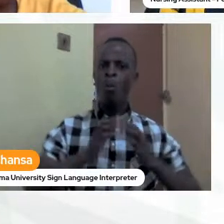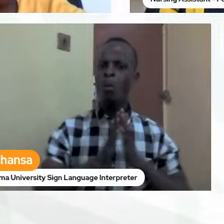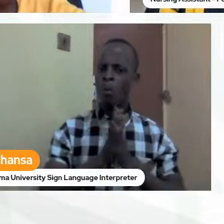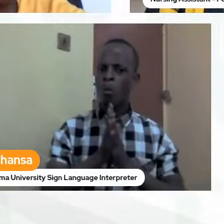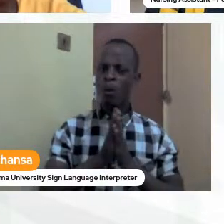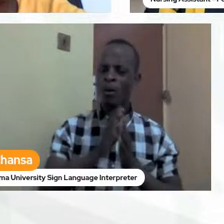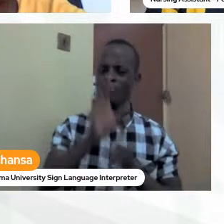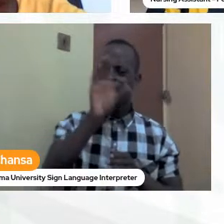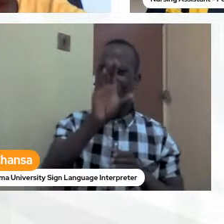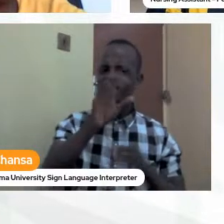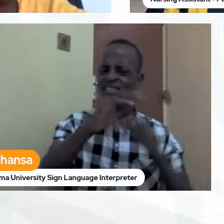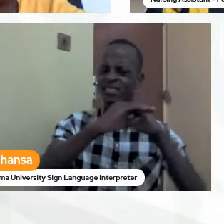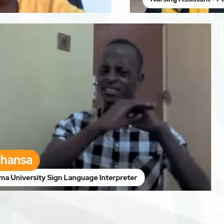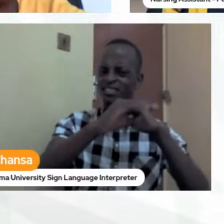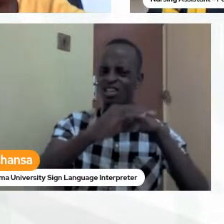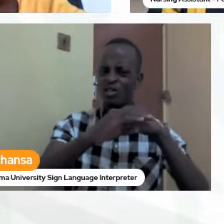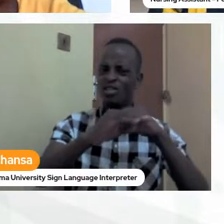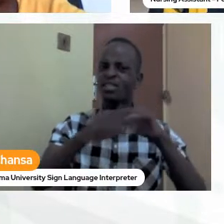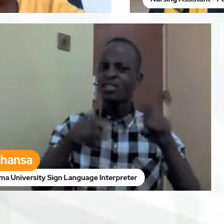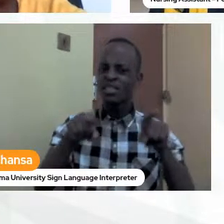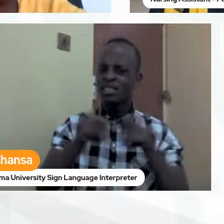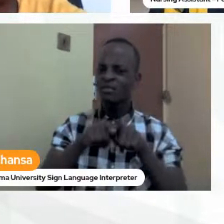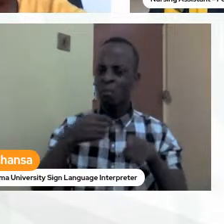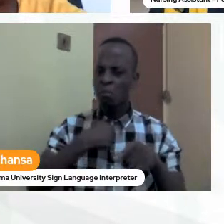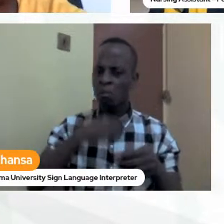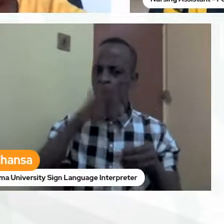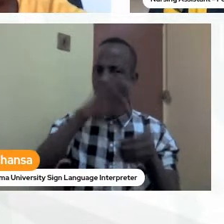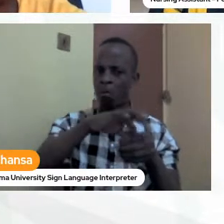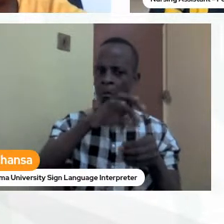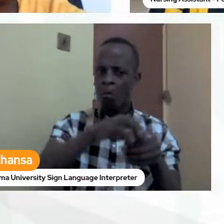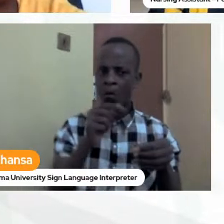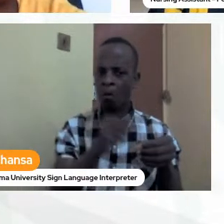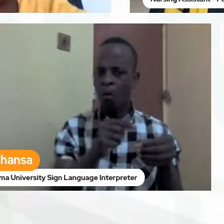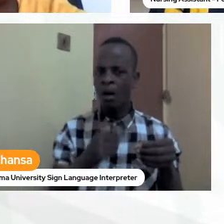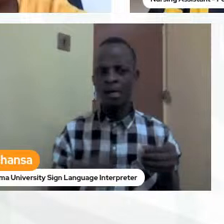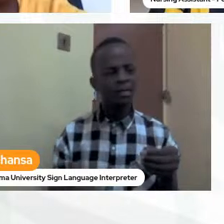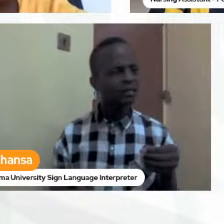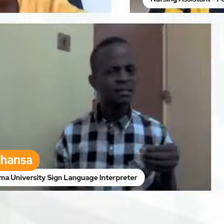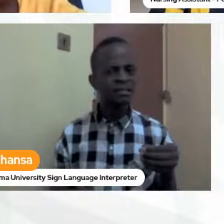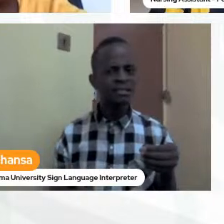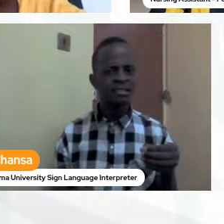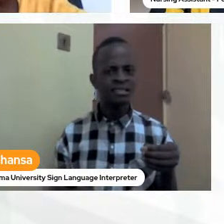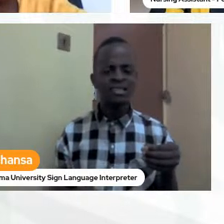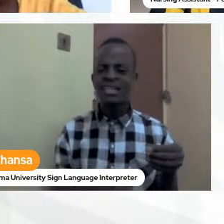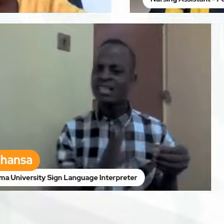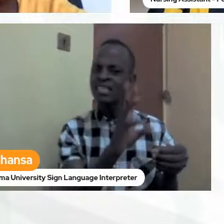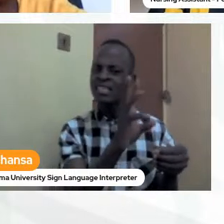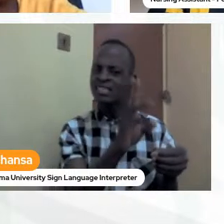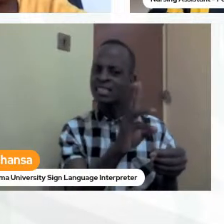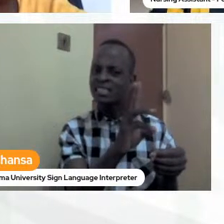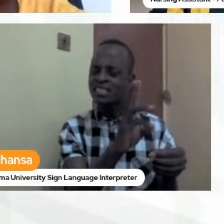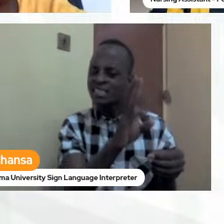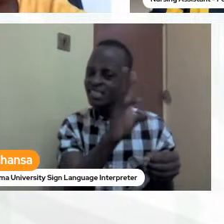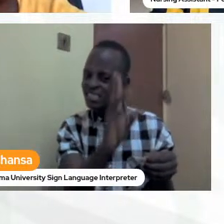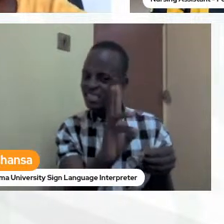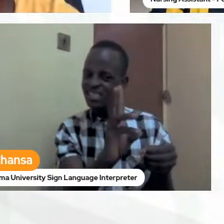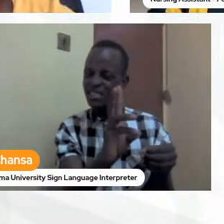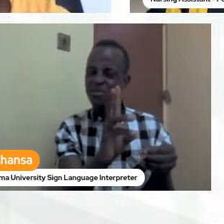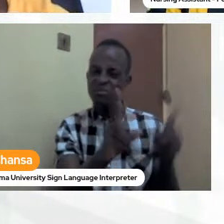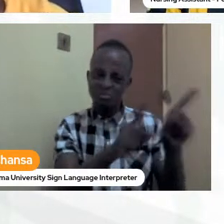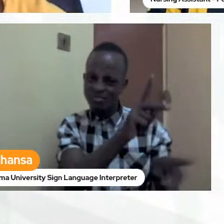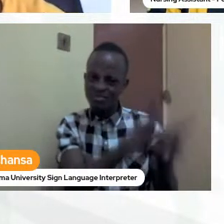level, whereby they even nominated me to be one of the 66 nominated candidates for last